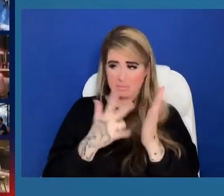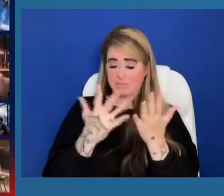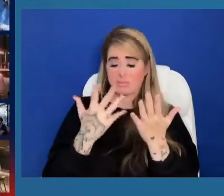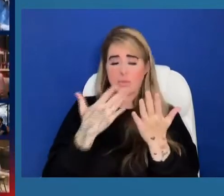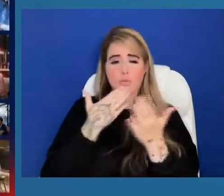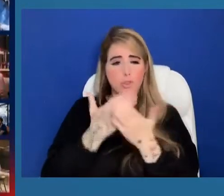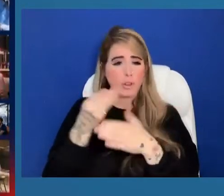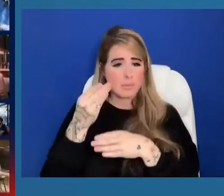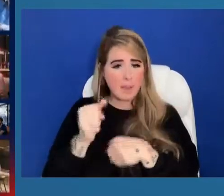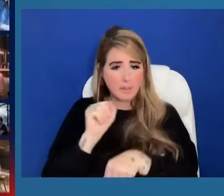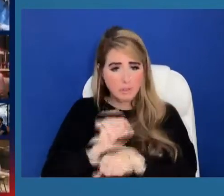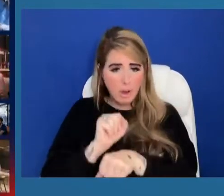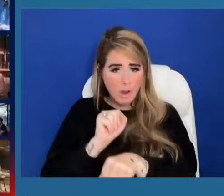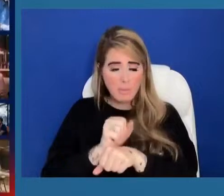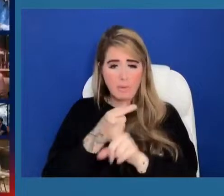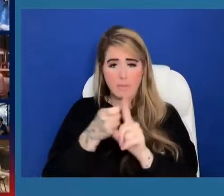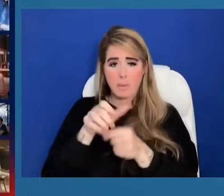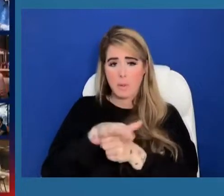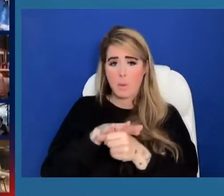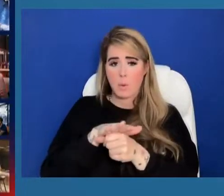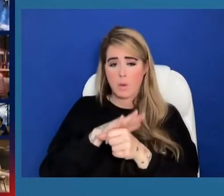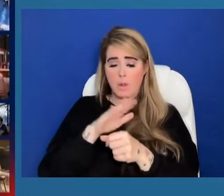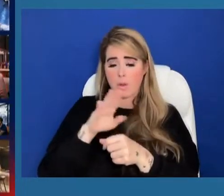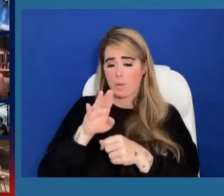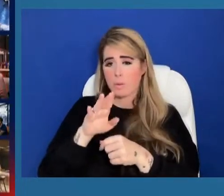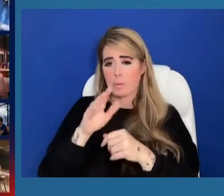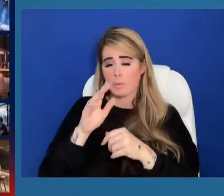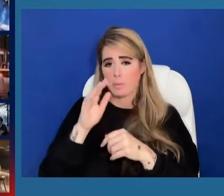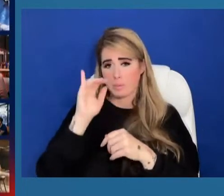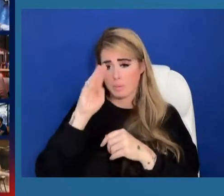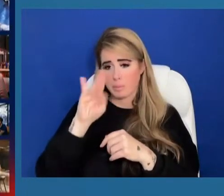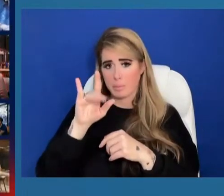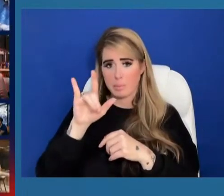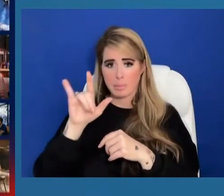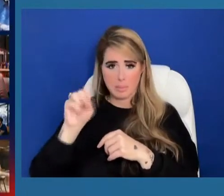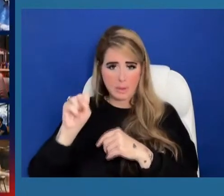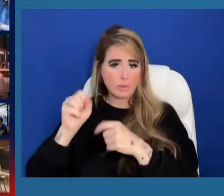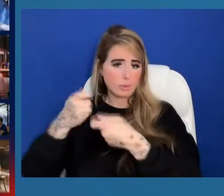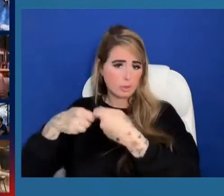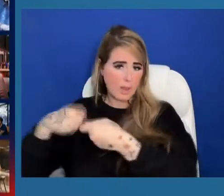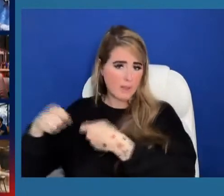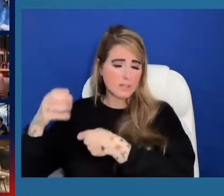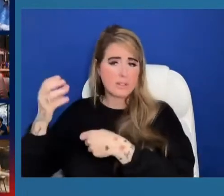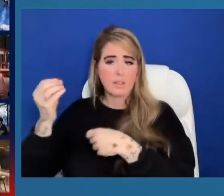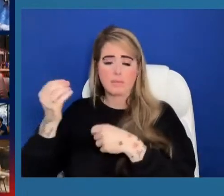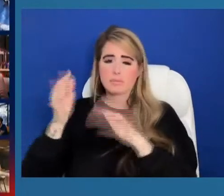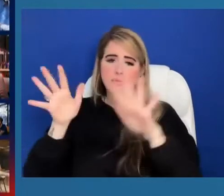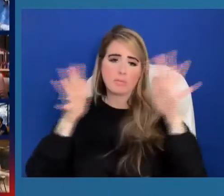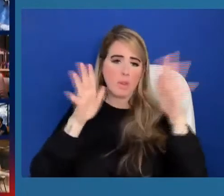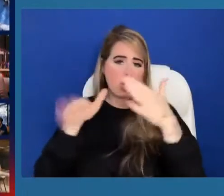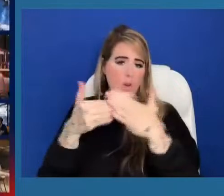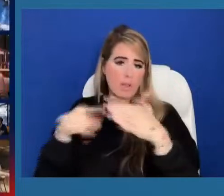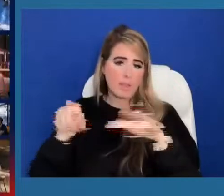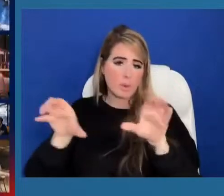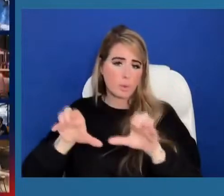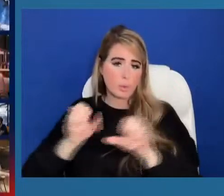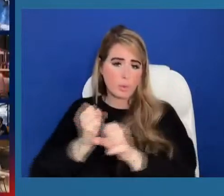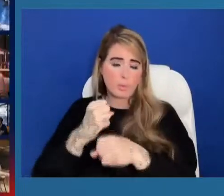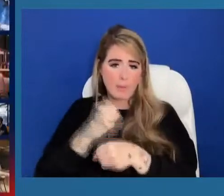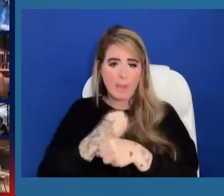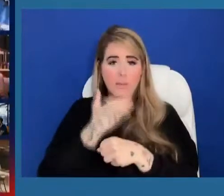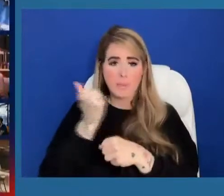our local Buffalo buildings trades. I want to give a shout-out to the Buffalo buildings trades and all that they do to create a better